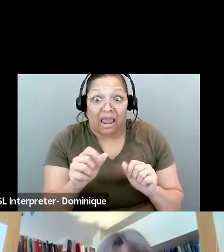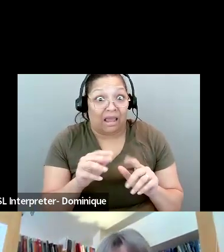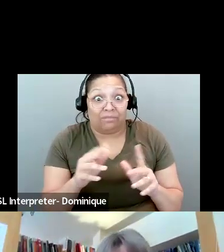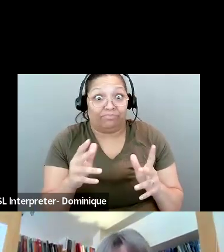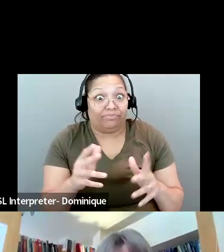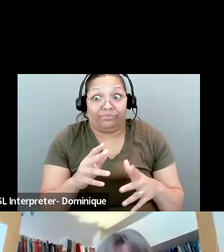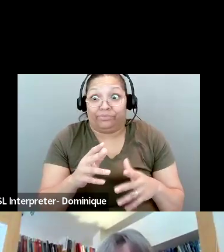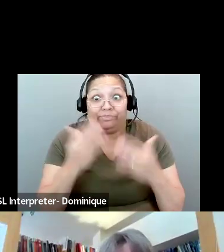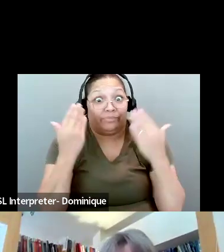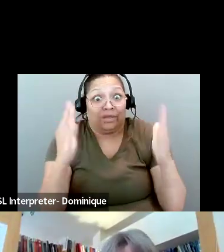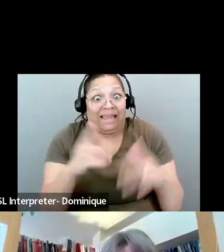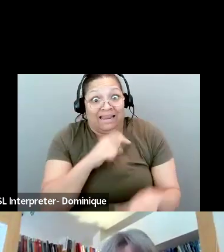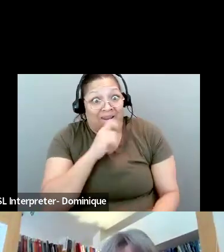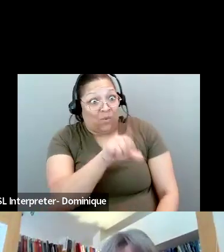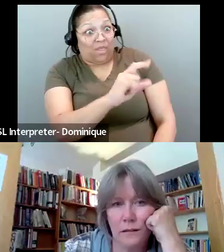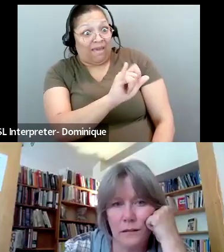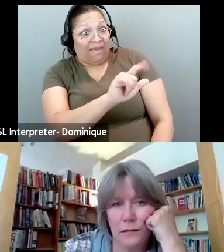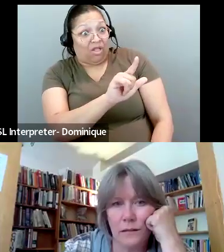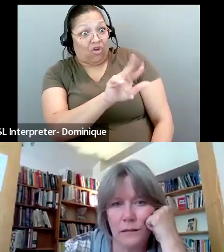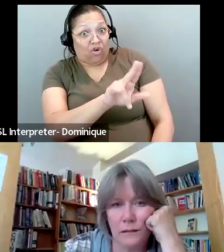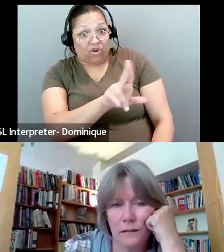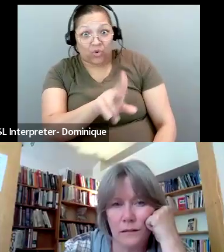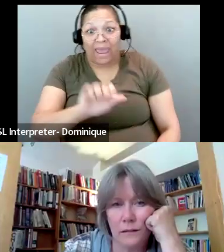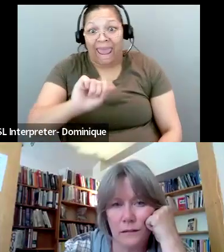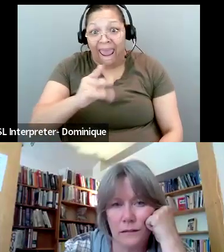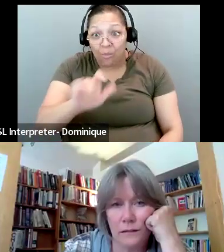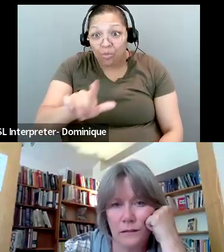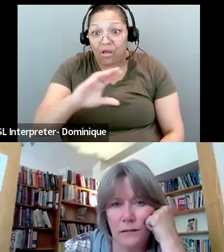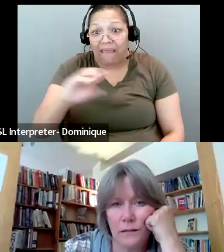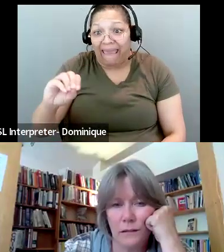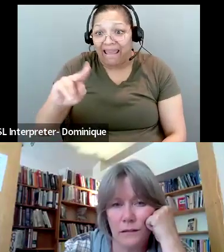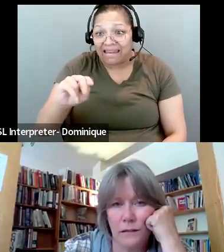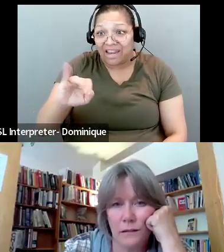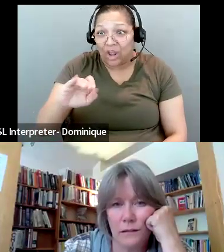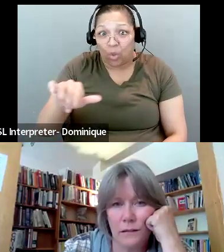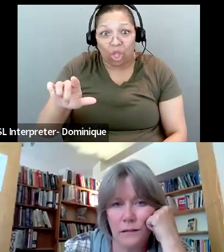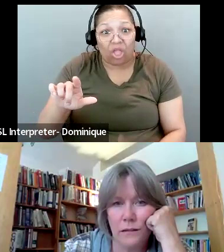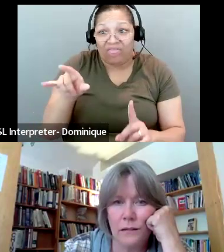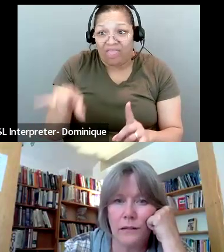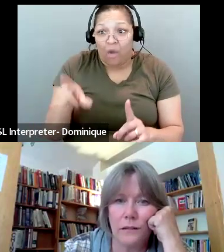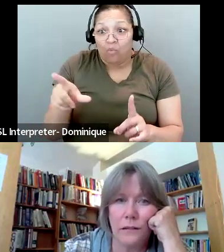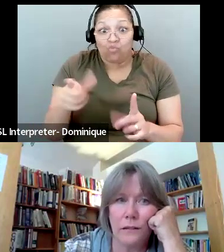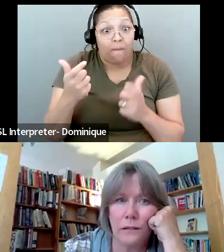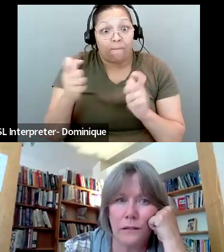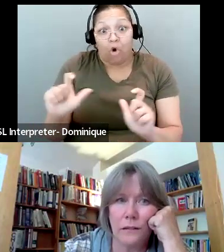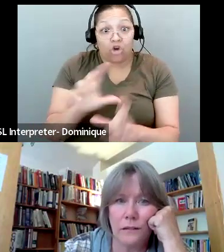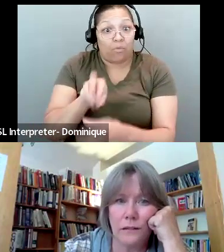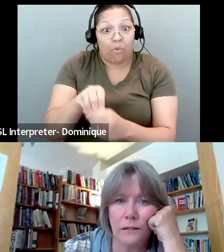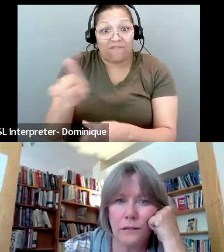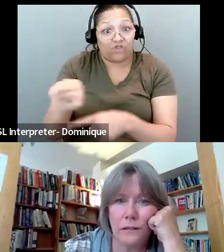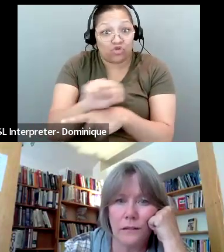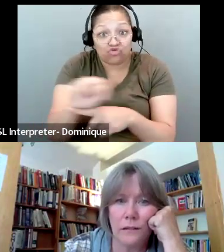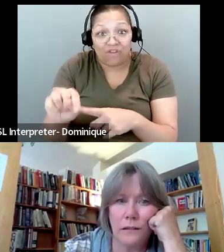It's not just ILRU. April and Nickel were Mhm. both a large part of the training and